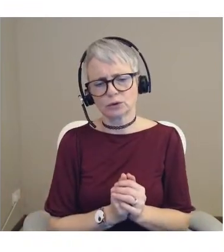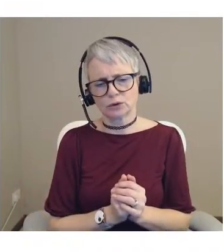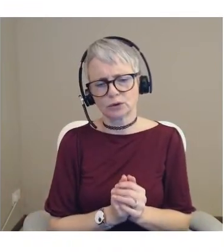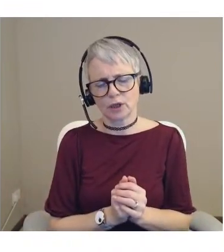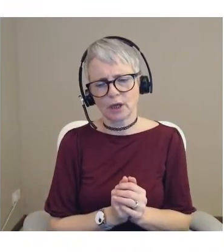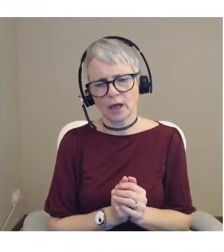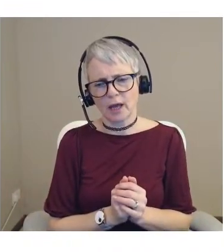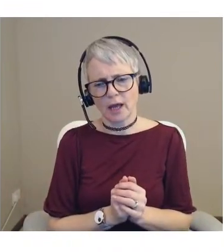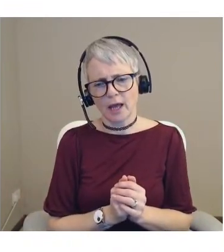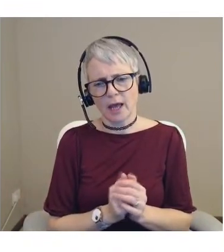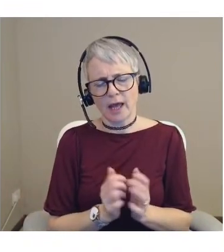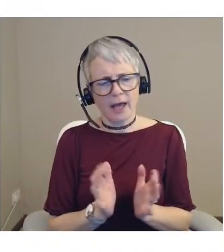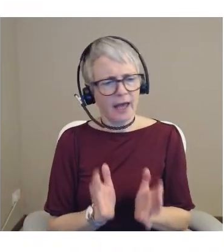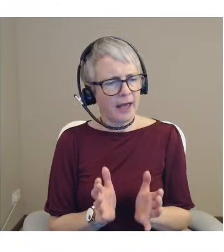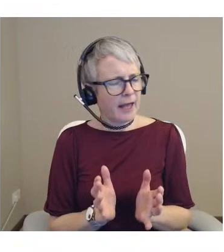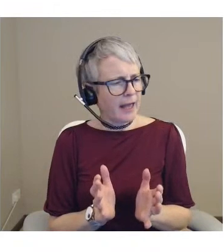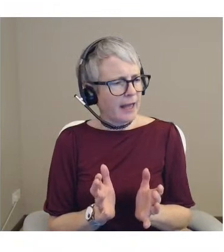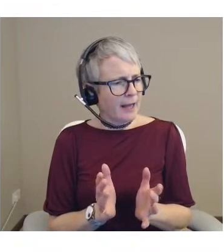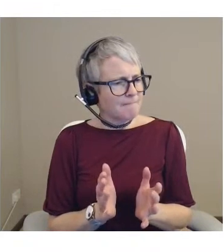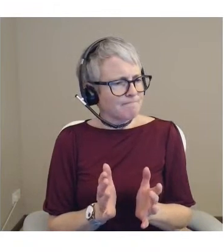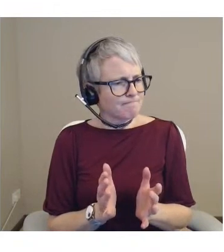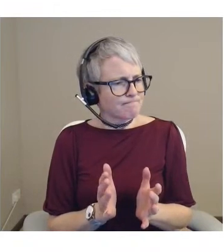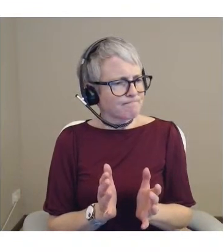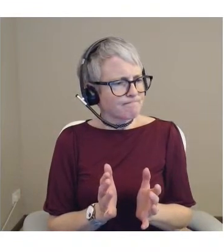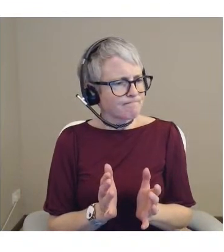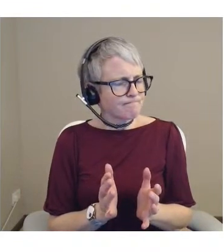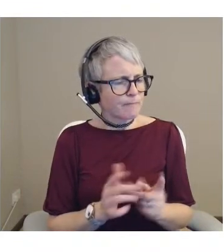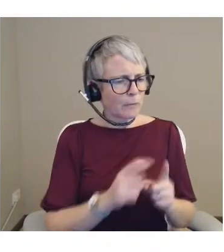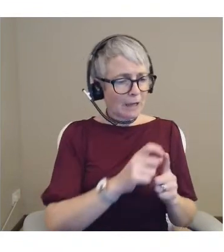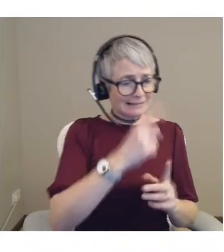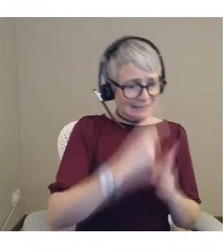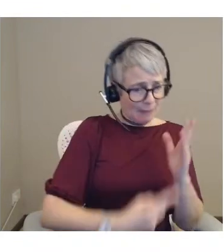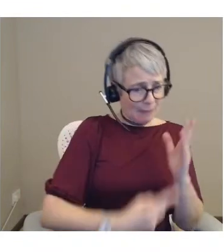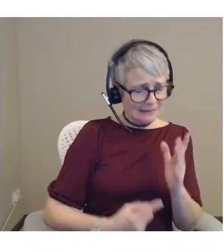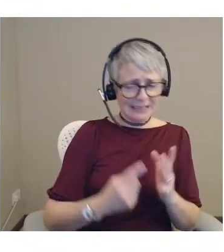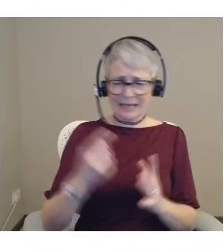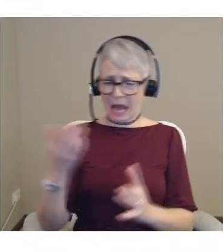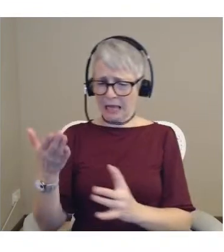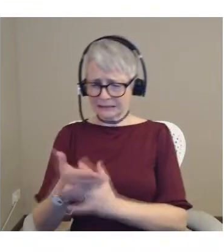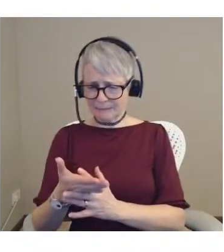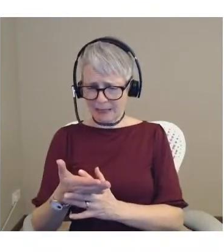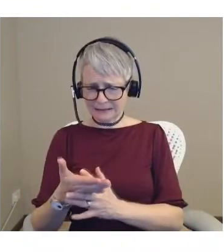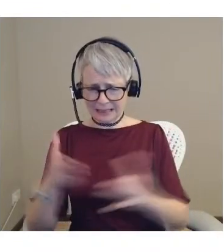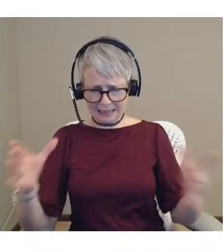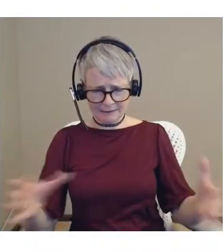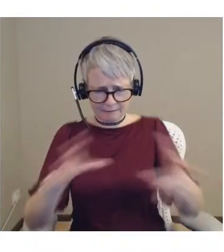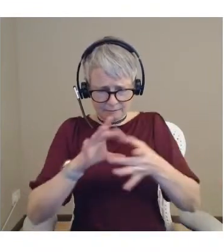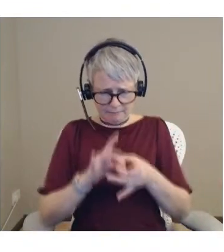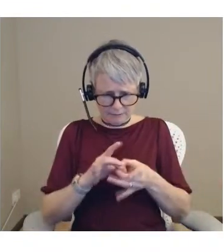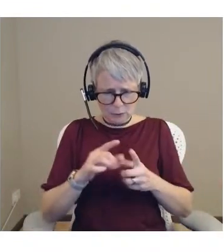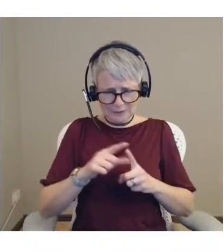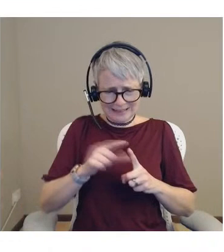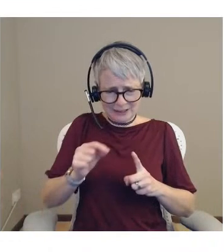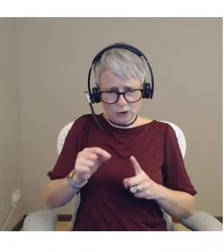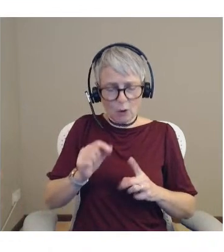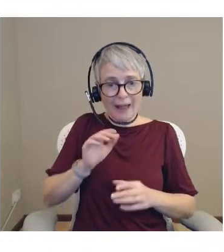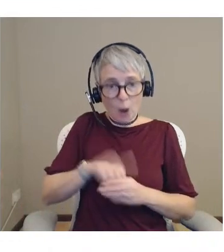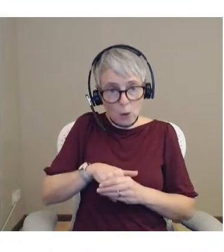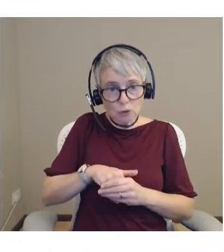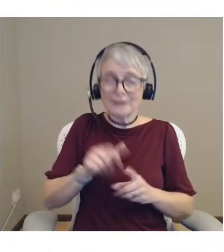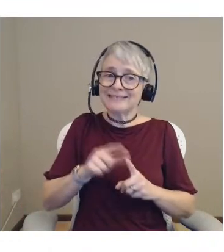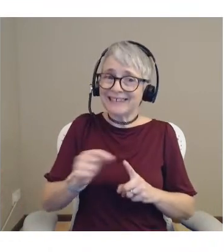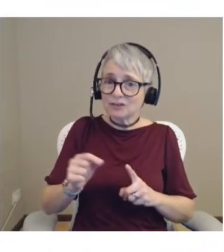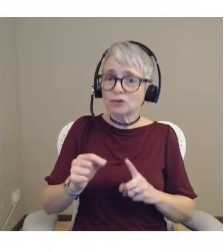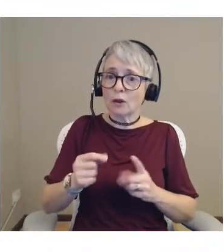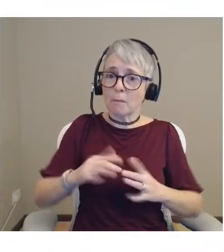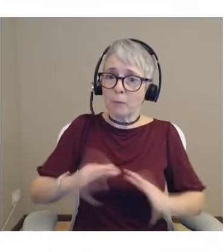a consequence of bringing disability and accessibility into the discussions about digital inclusion and digital poverty, which, absent